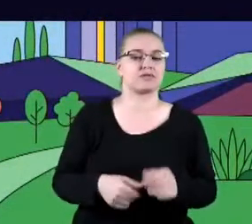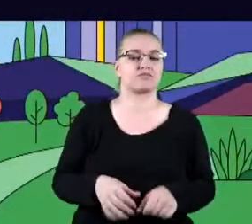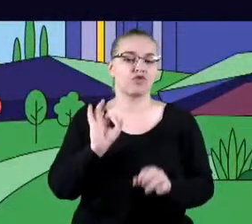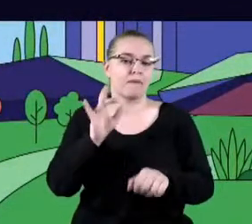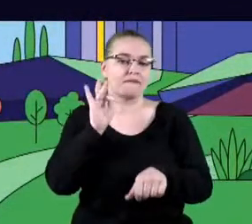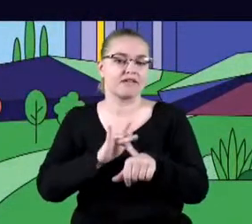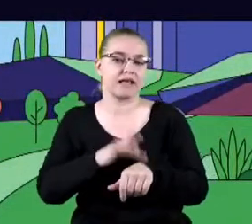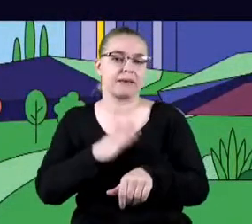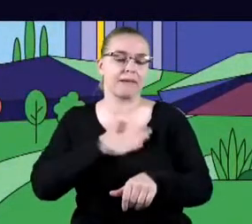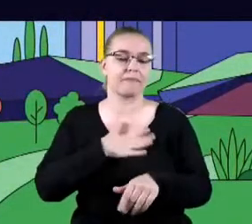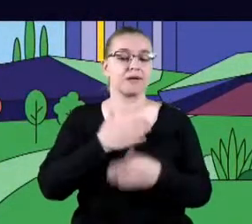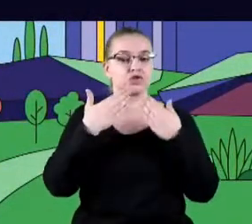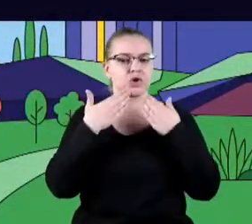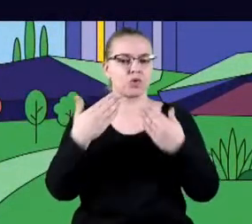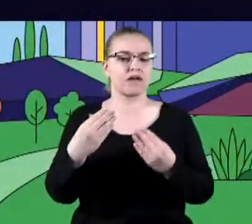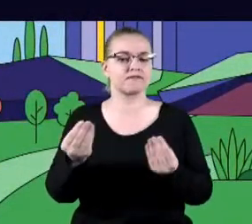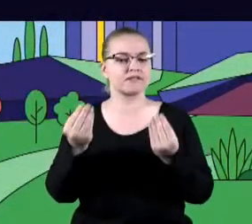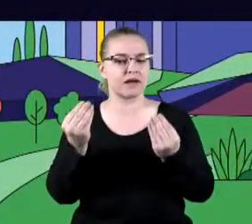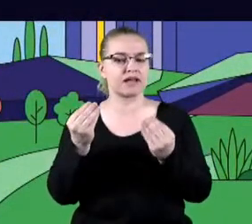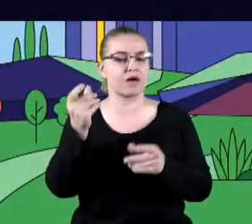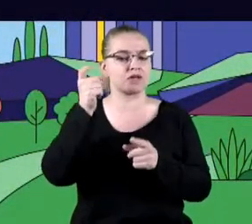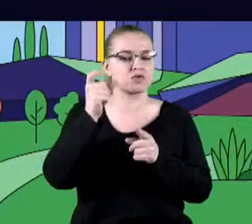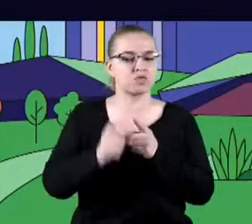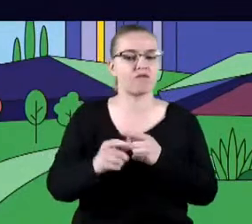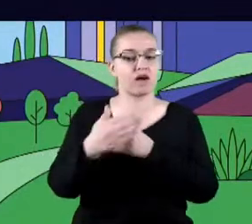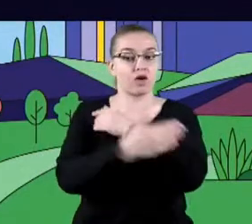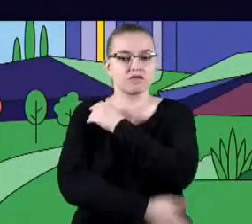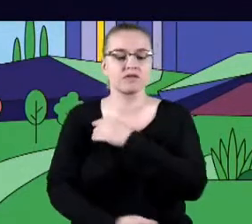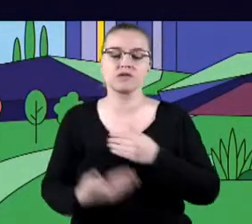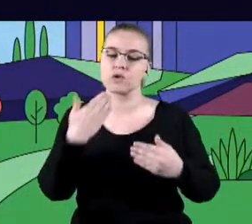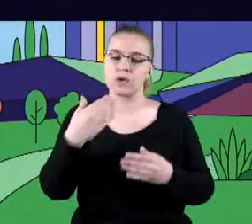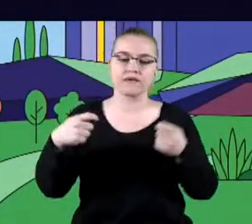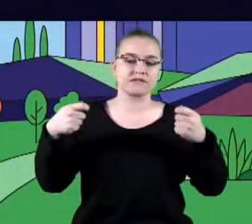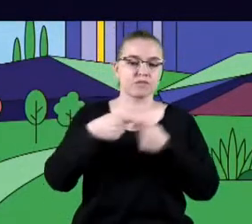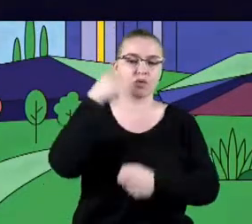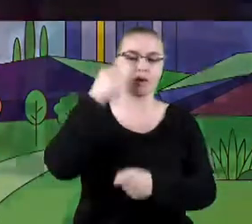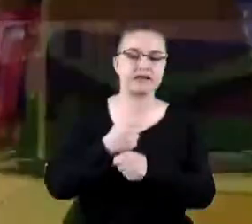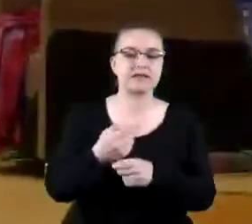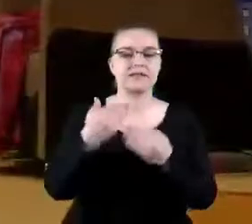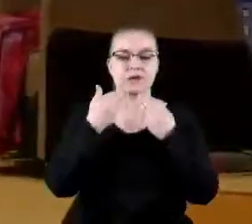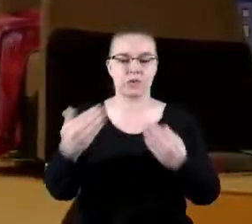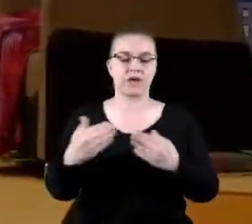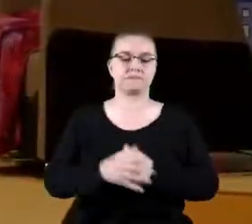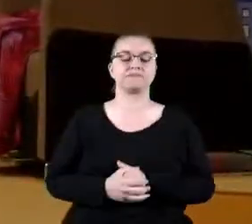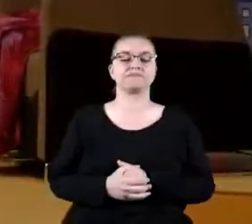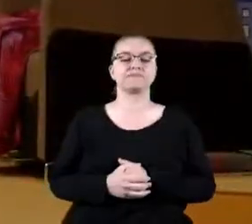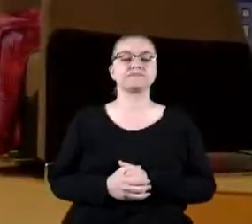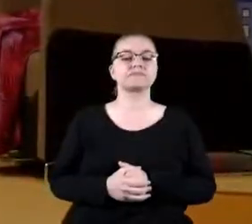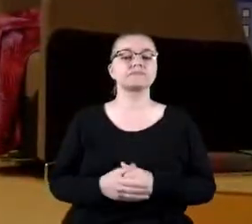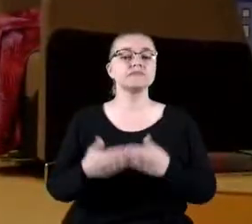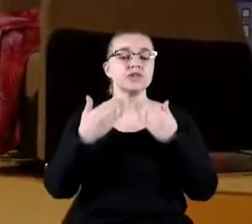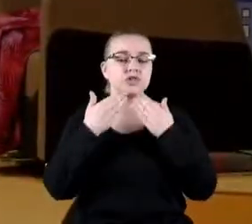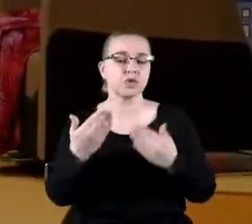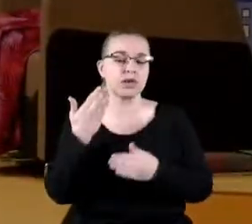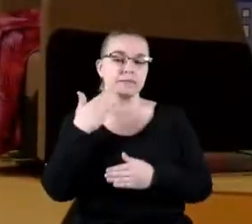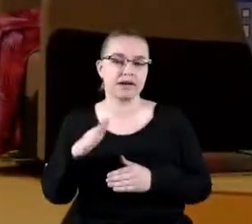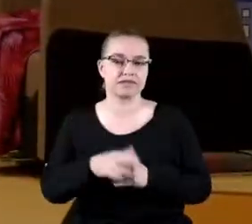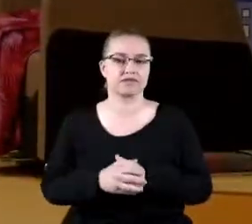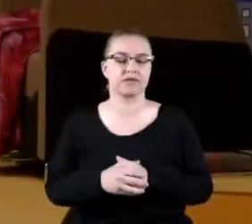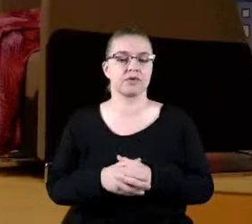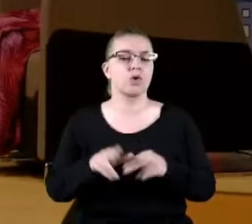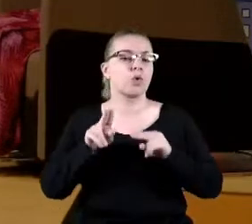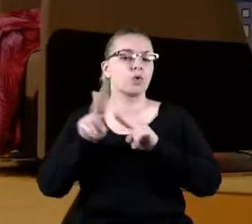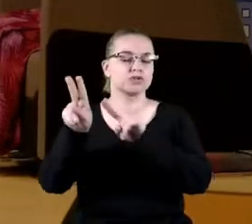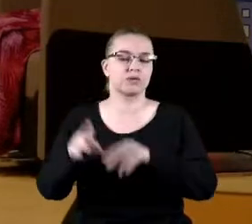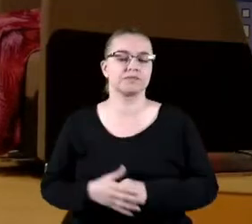your presentation. And thank you all participants of the panel. So thank you very much for participating, and we will have